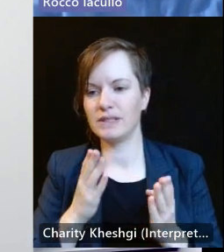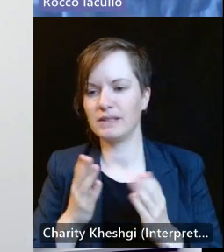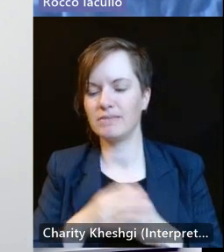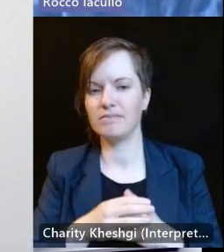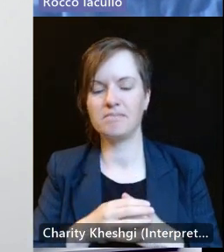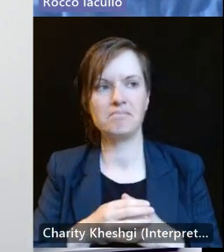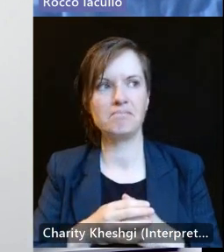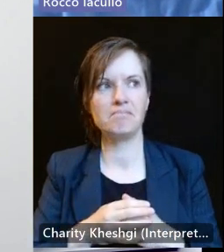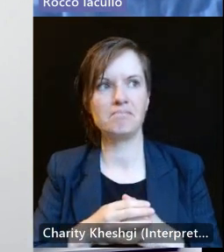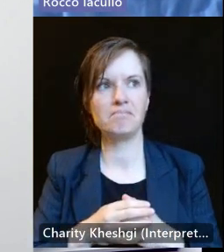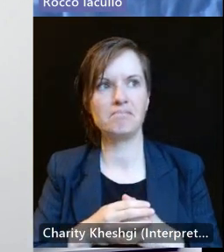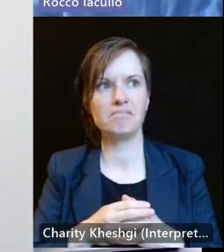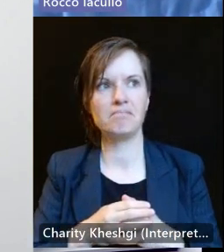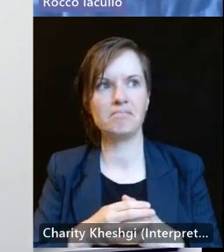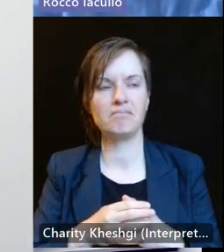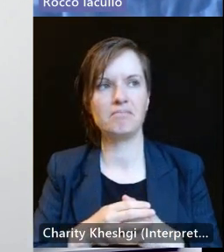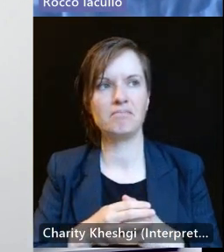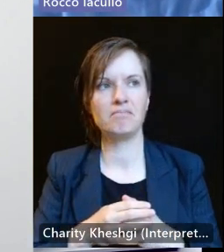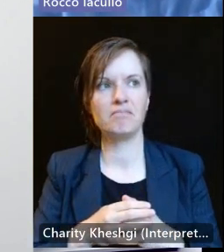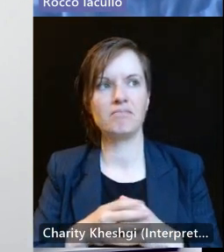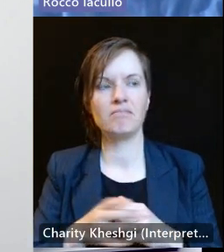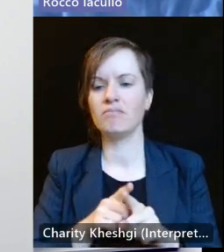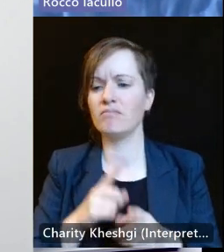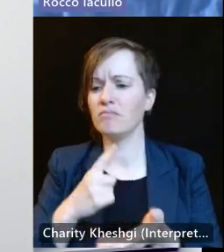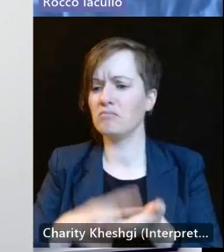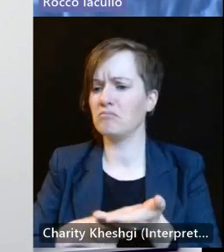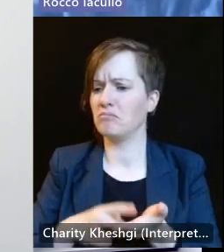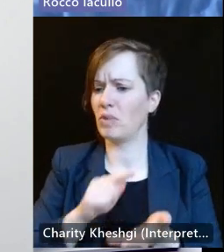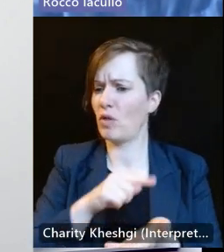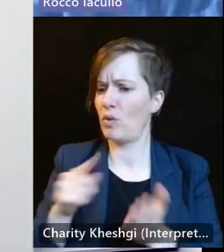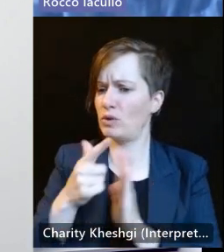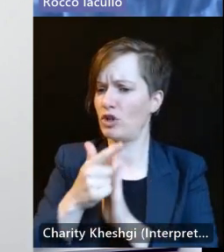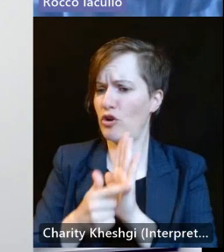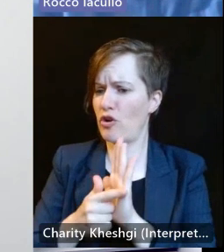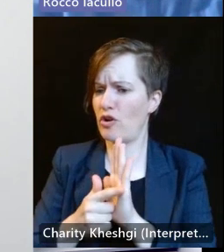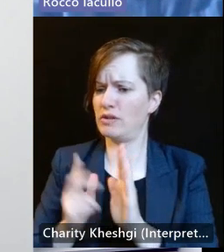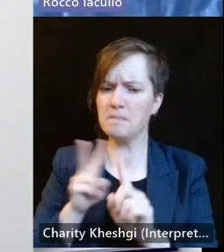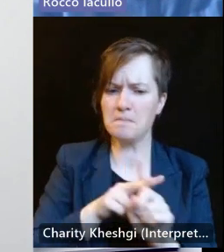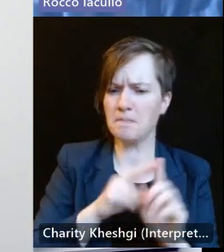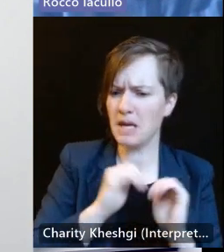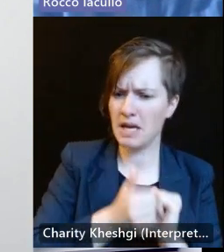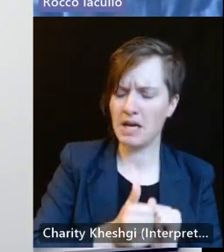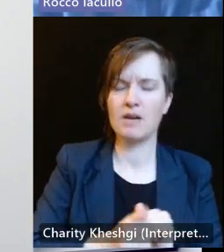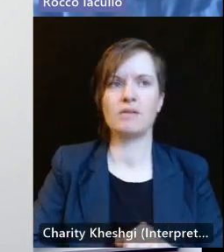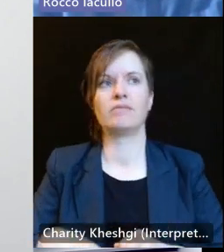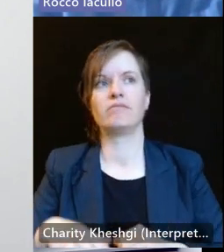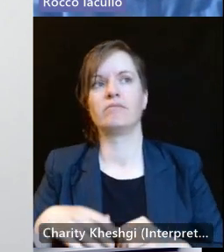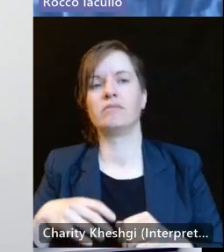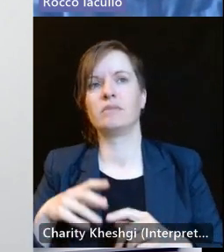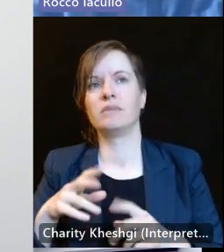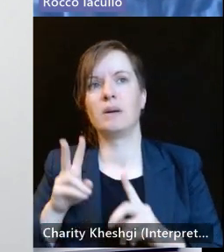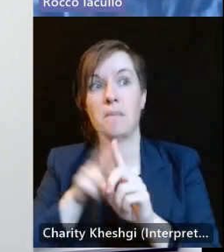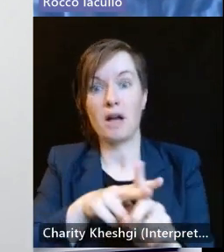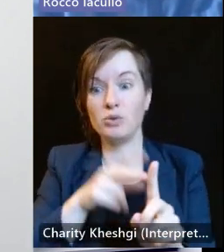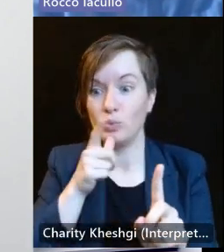these laws, who they cover, and then getting into the specific